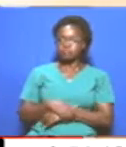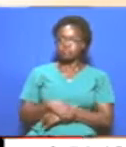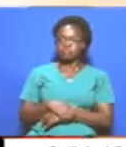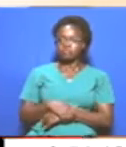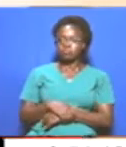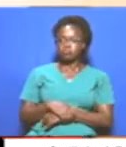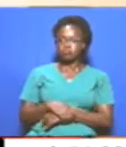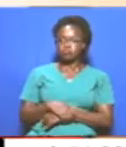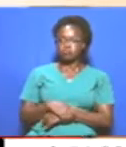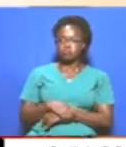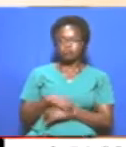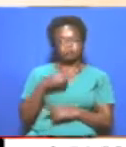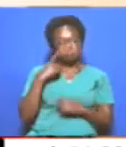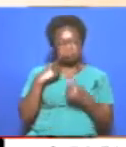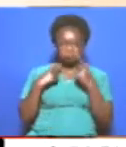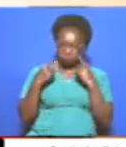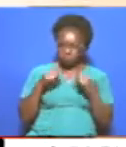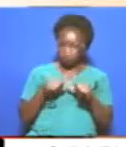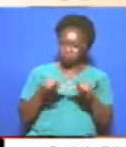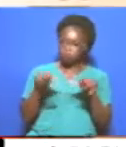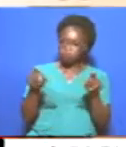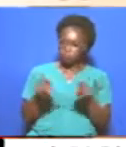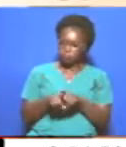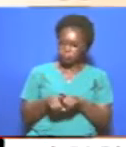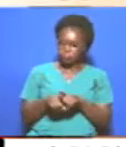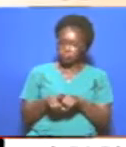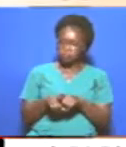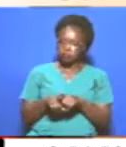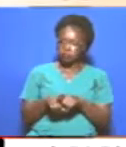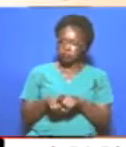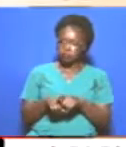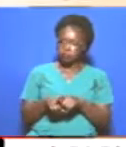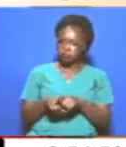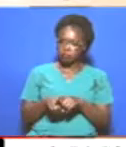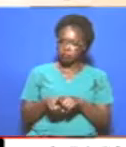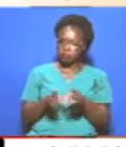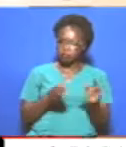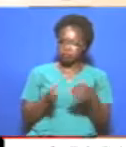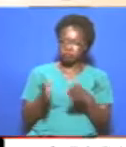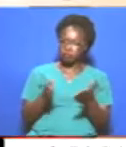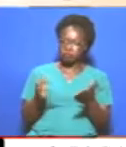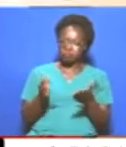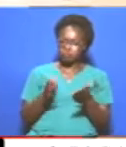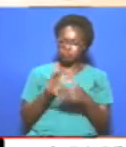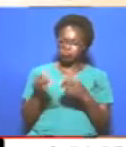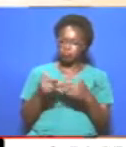Been crying, and I'm continuing to cry every now and again, and every opportunity that I have